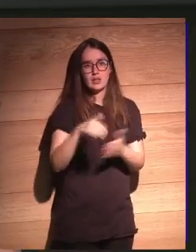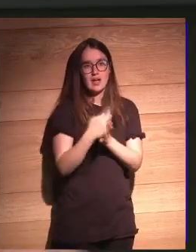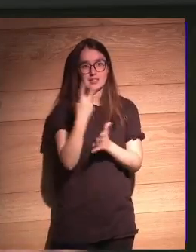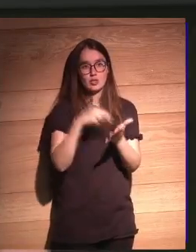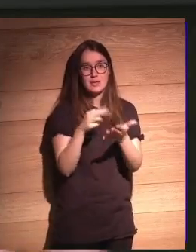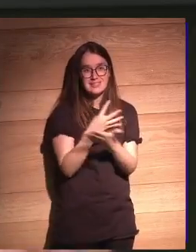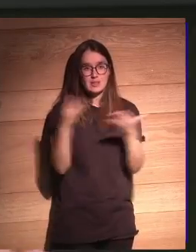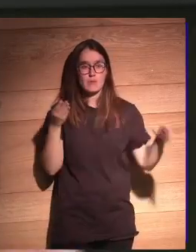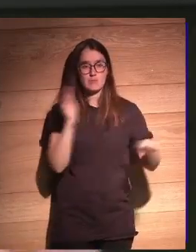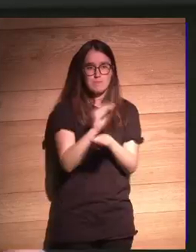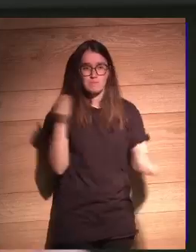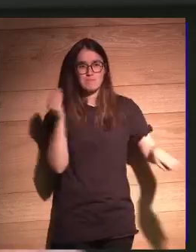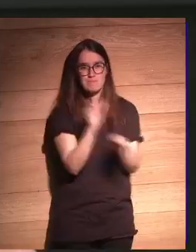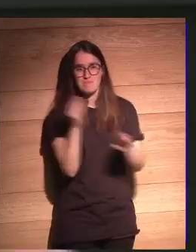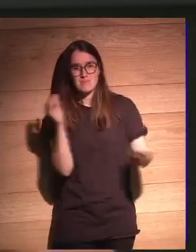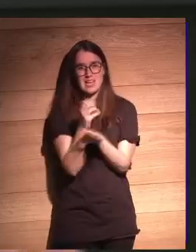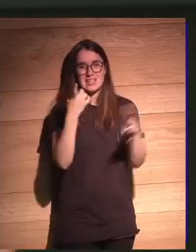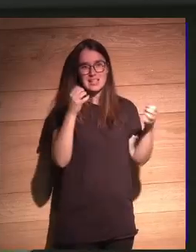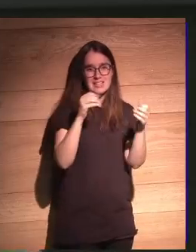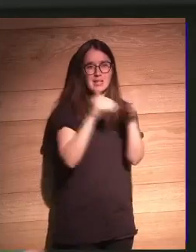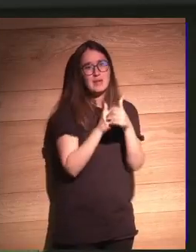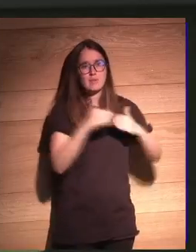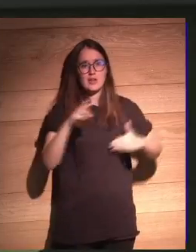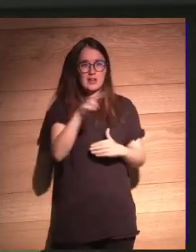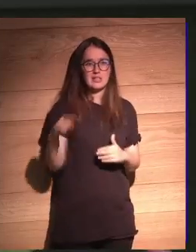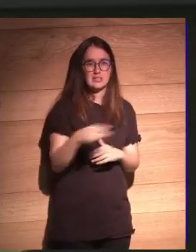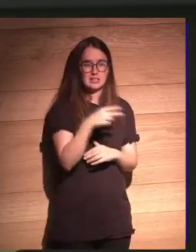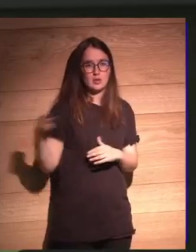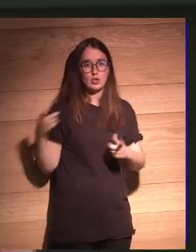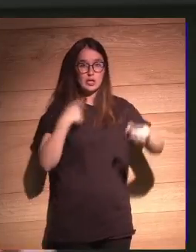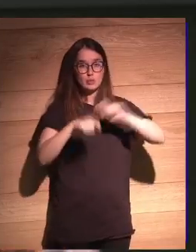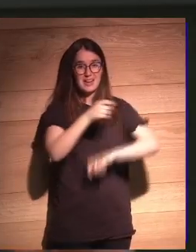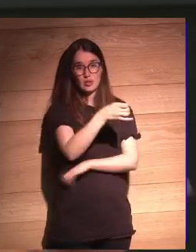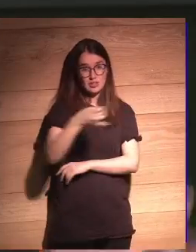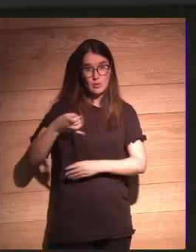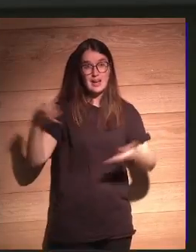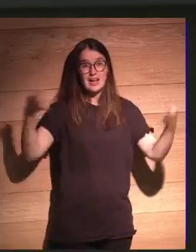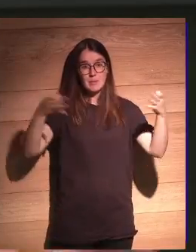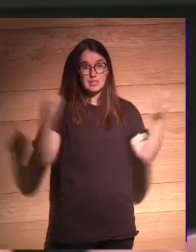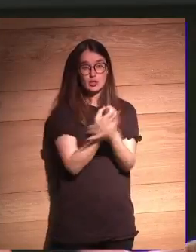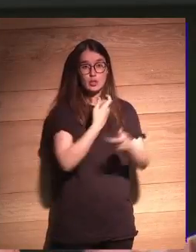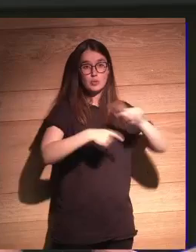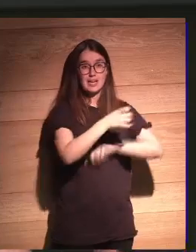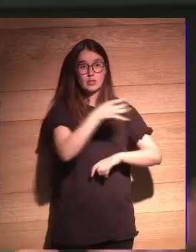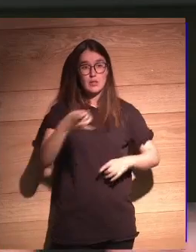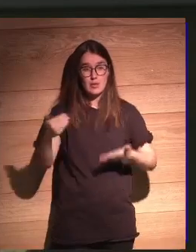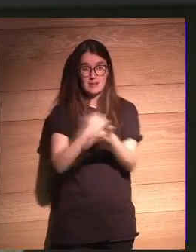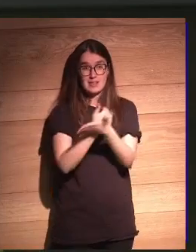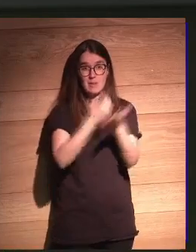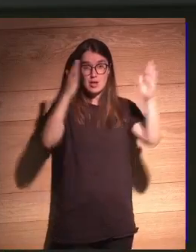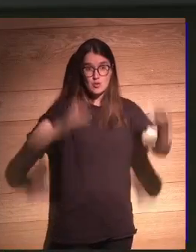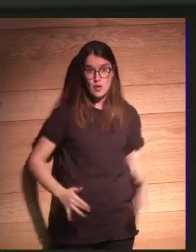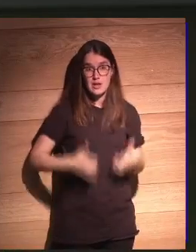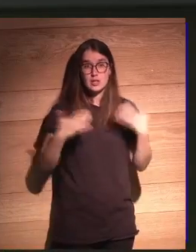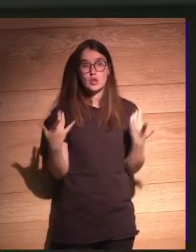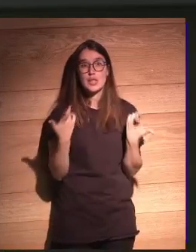programs from the European Union, and they're injecting 60,000 million euros on debt markets in the European Union, and